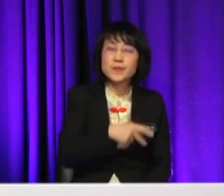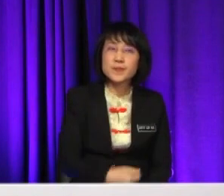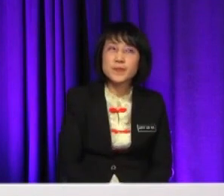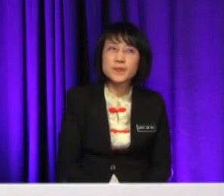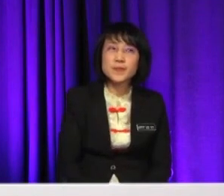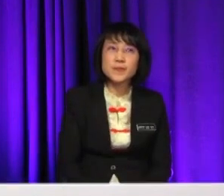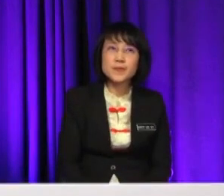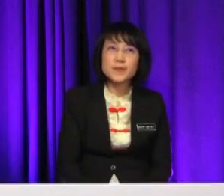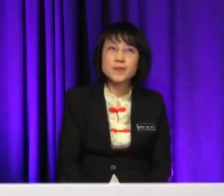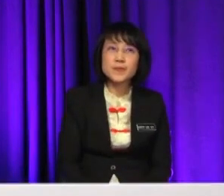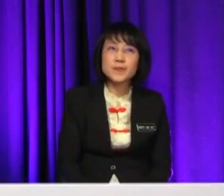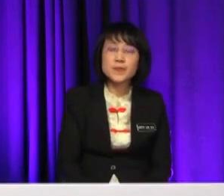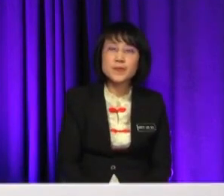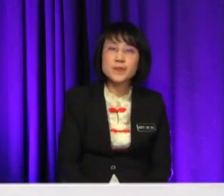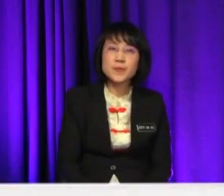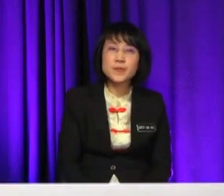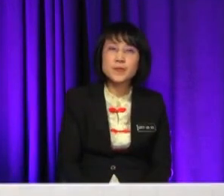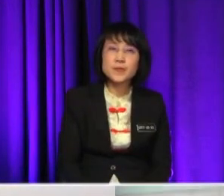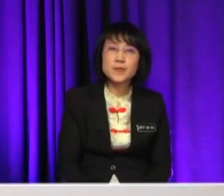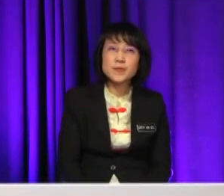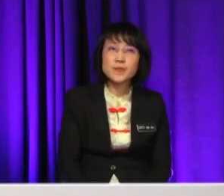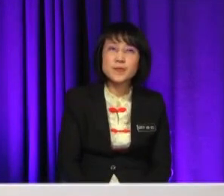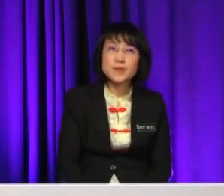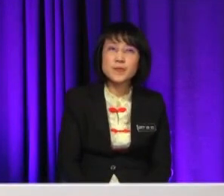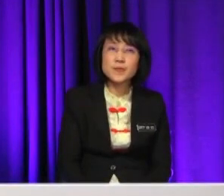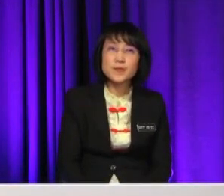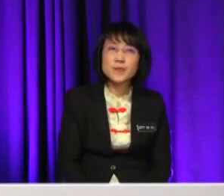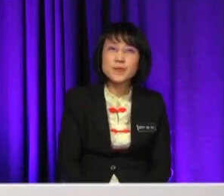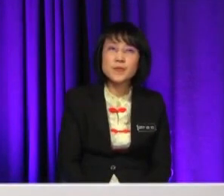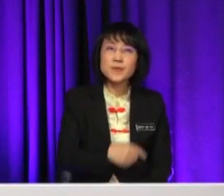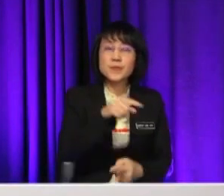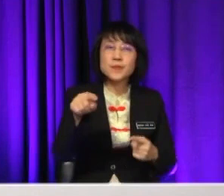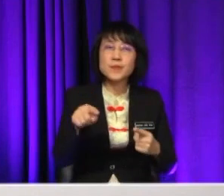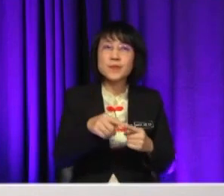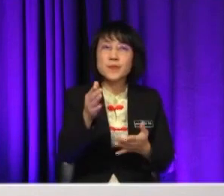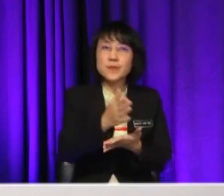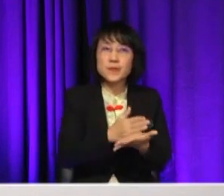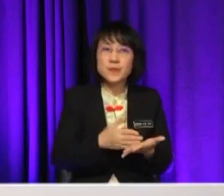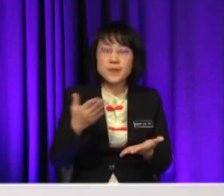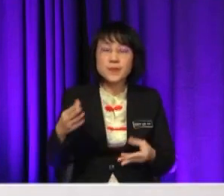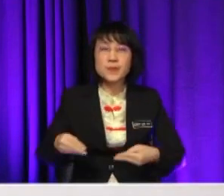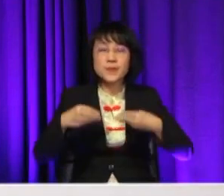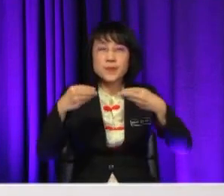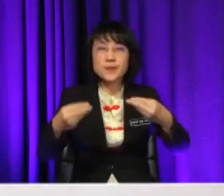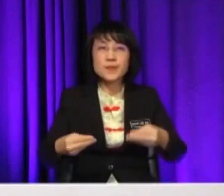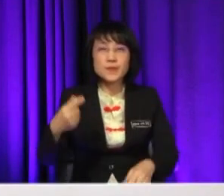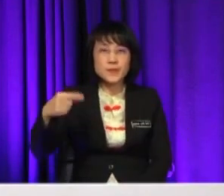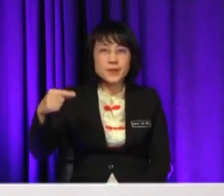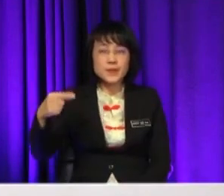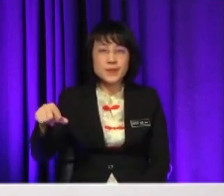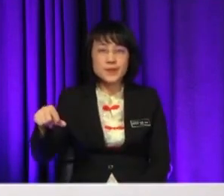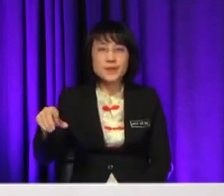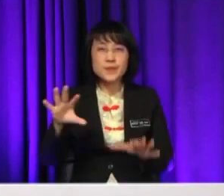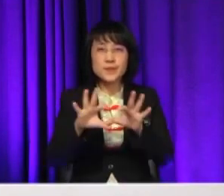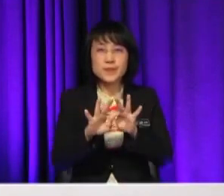I see. Teacher, may I try? Yeah, we go. Yes, Ting. When something is given the quality of a human. Yeah, so in